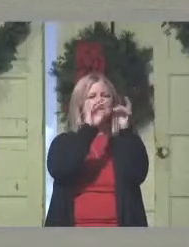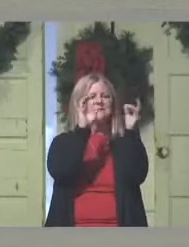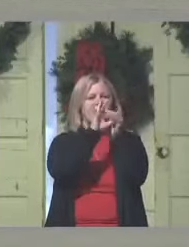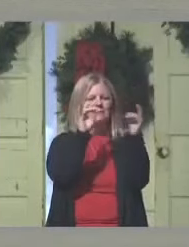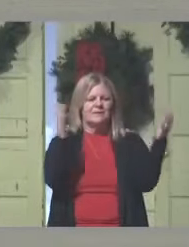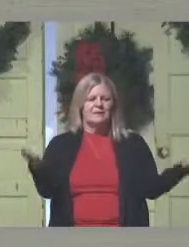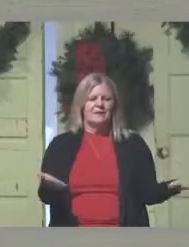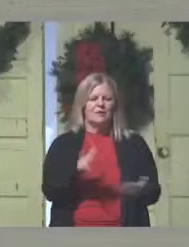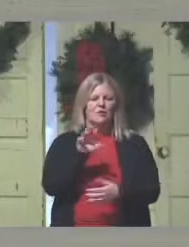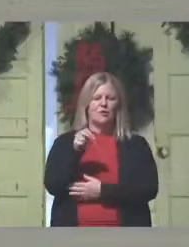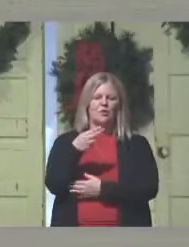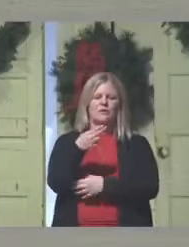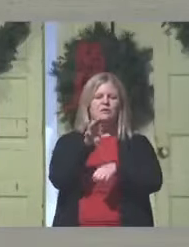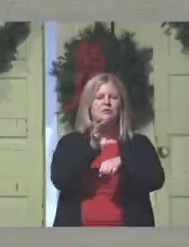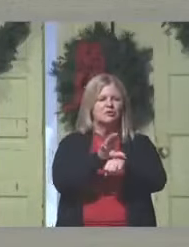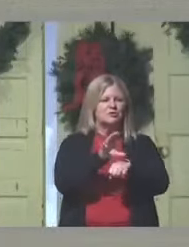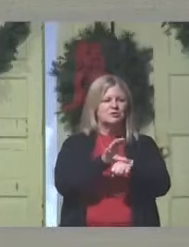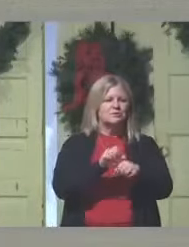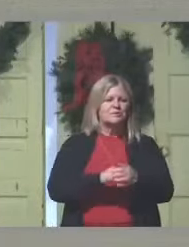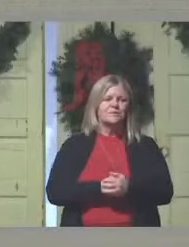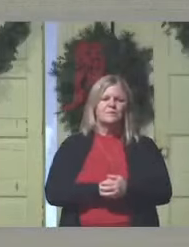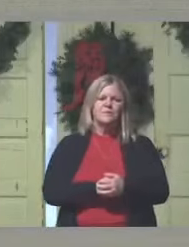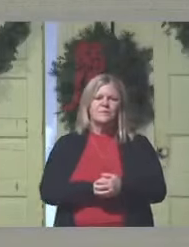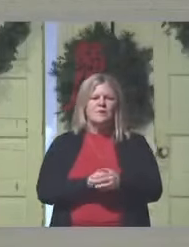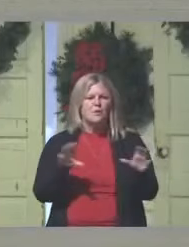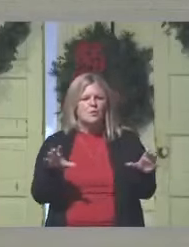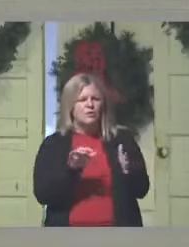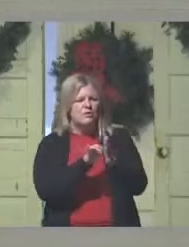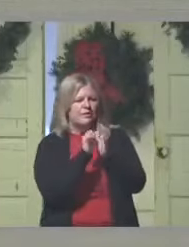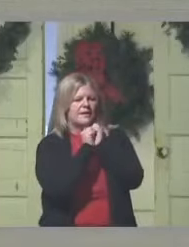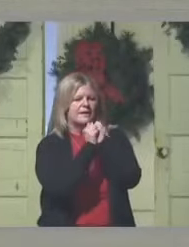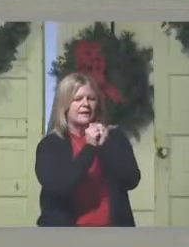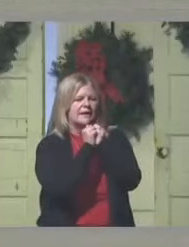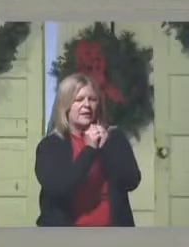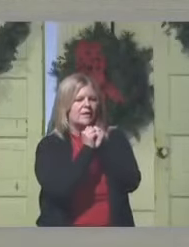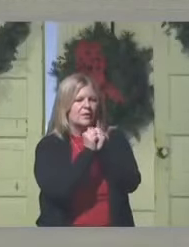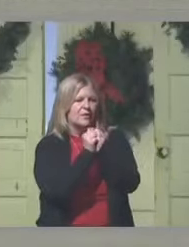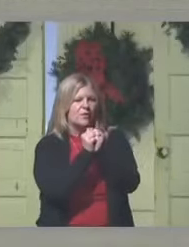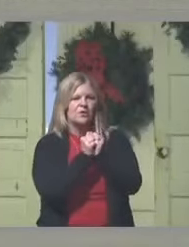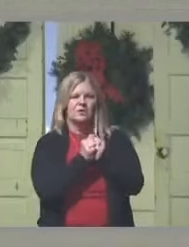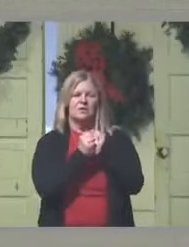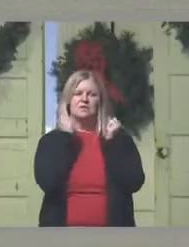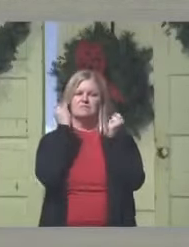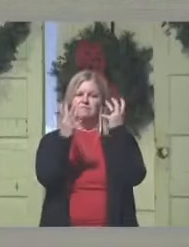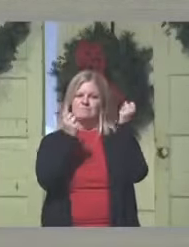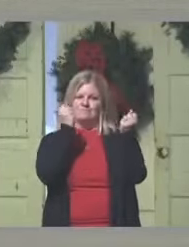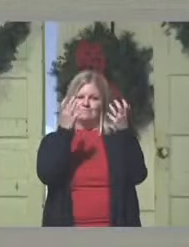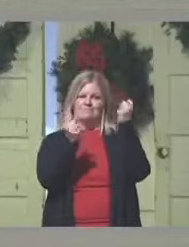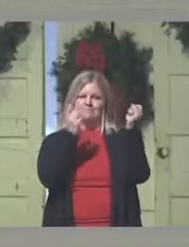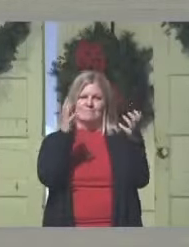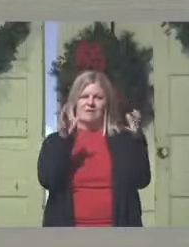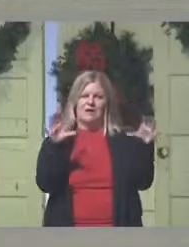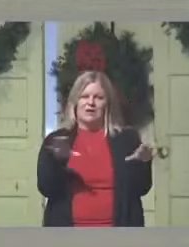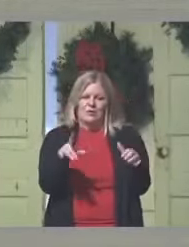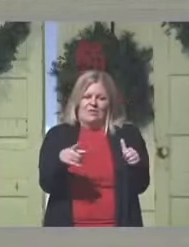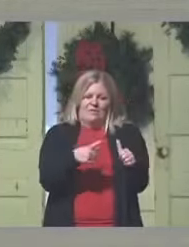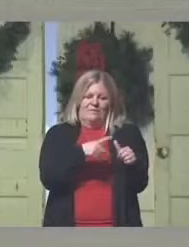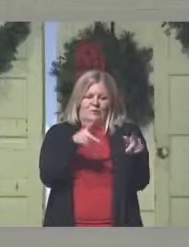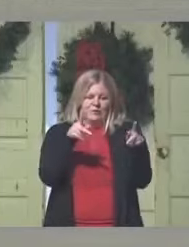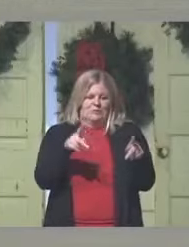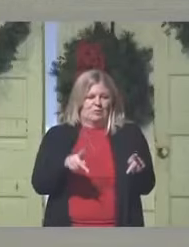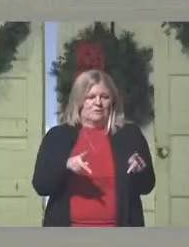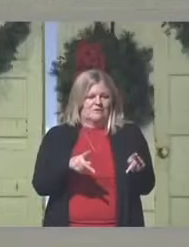it here at Oak Hills Church. And let's do this together out loud, and let's do it in the first